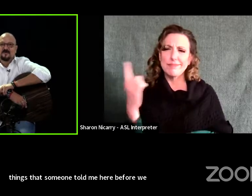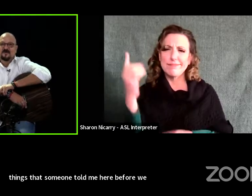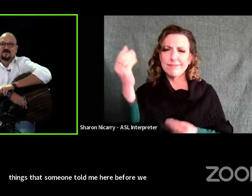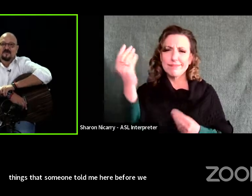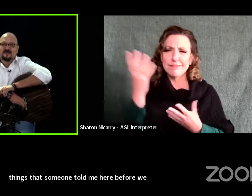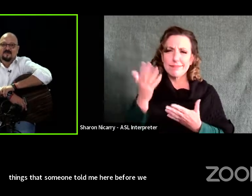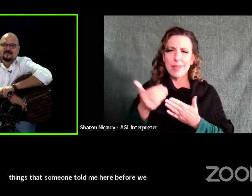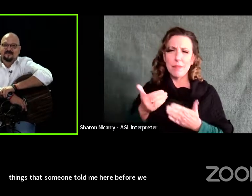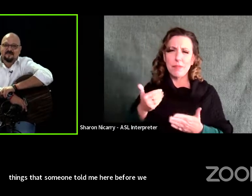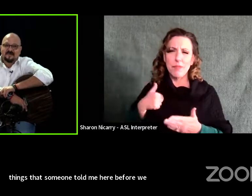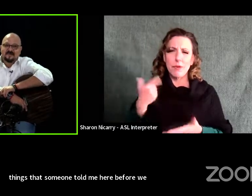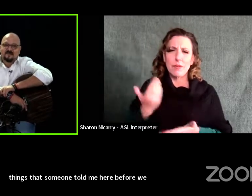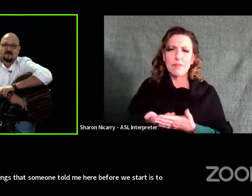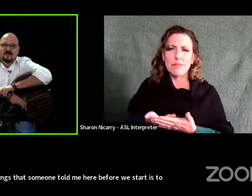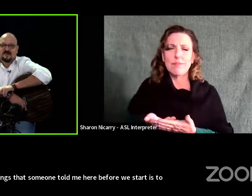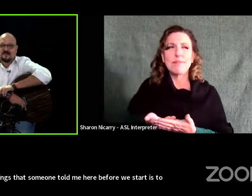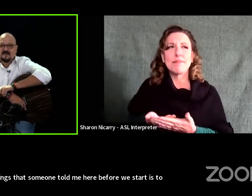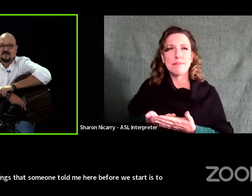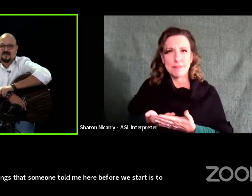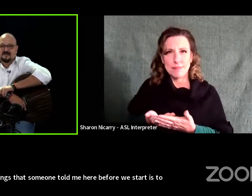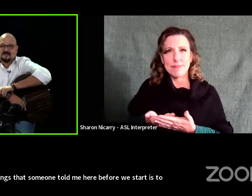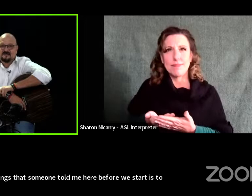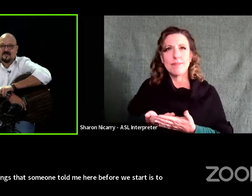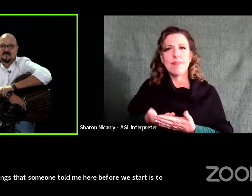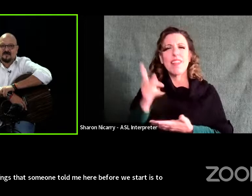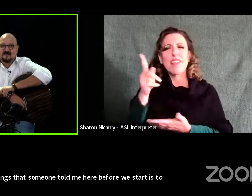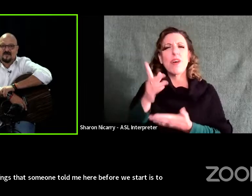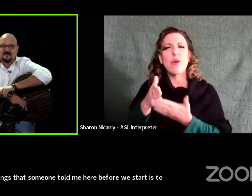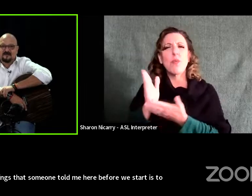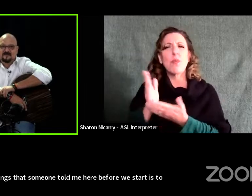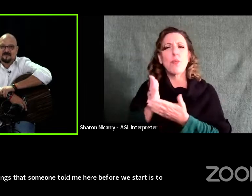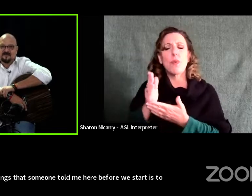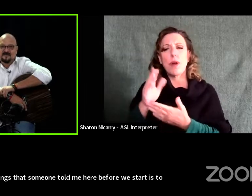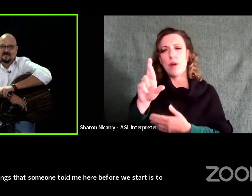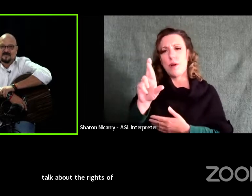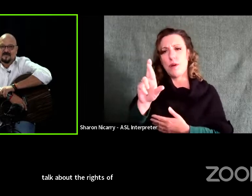about the rights,